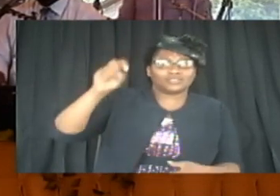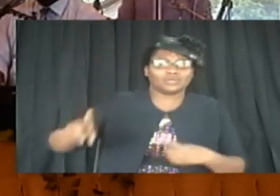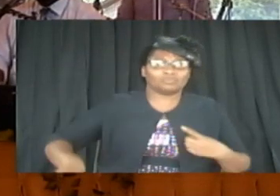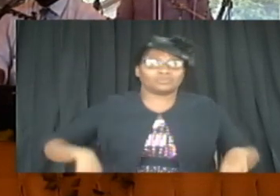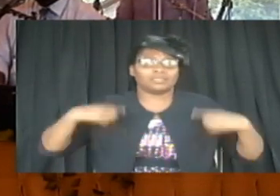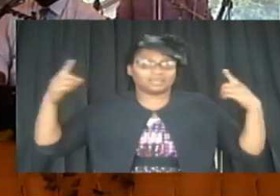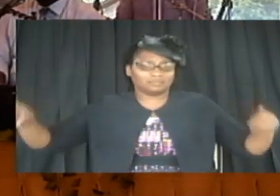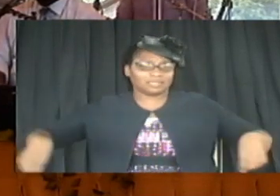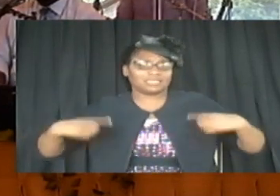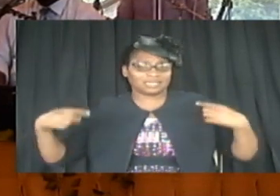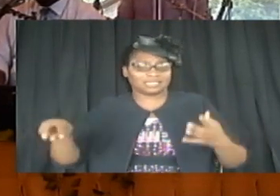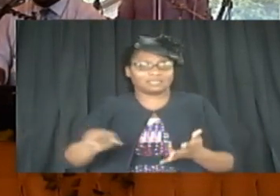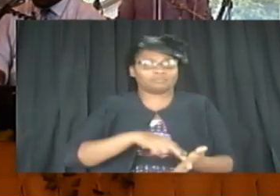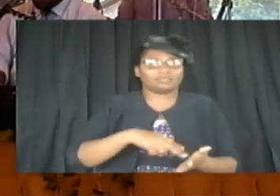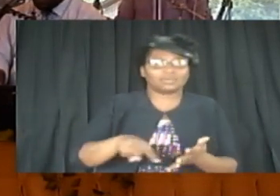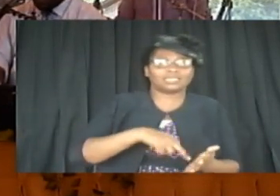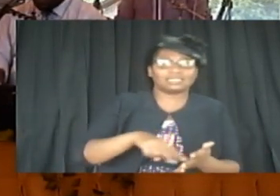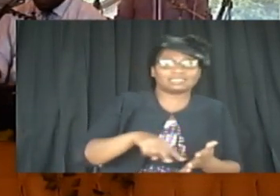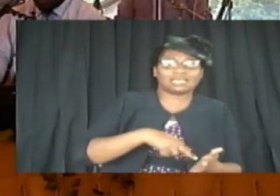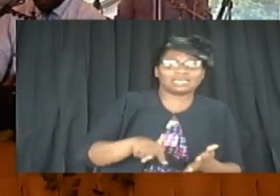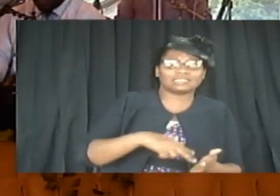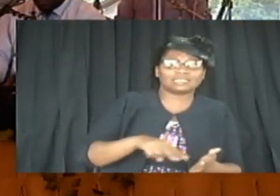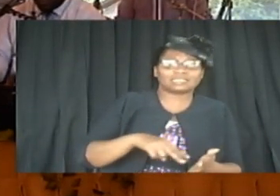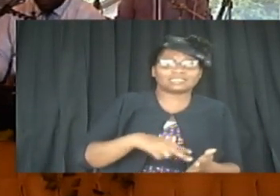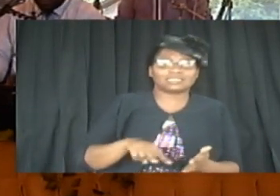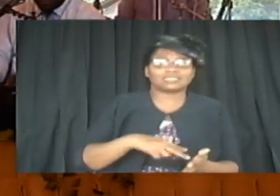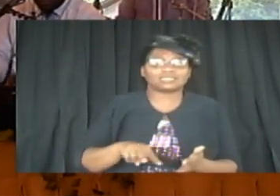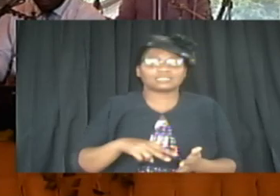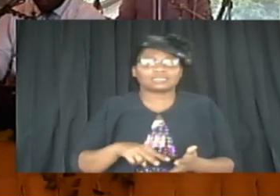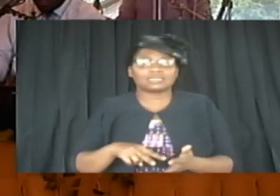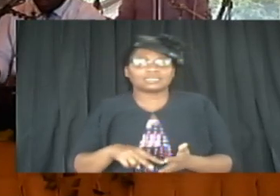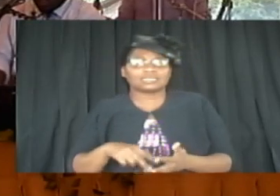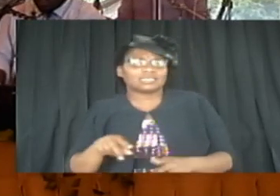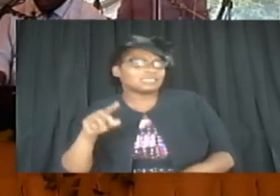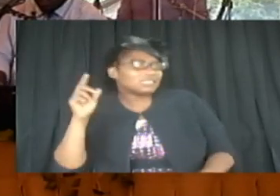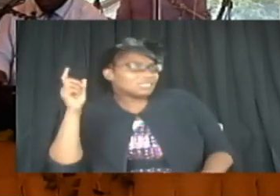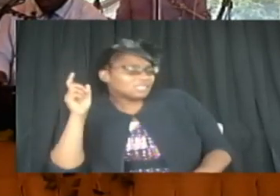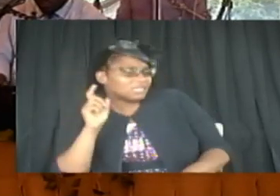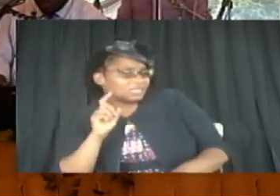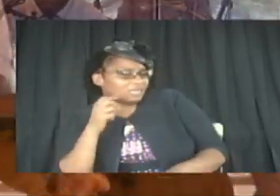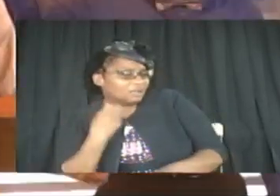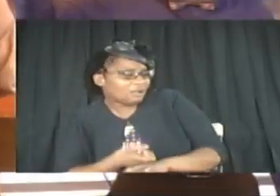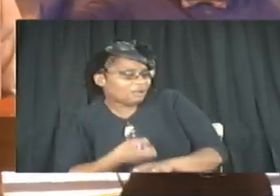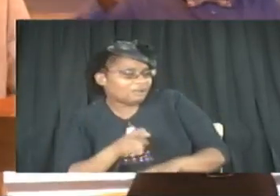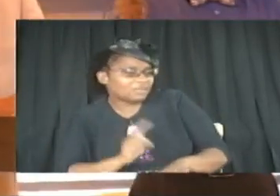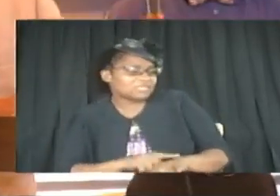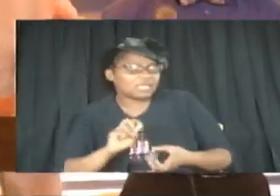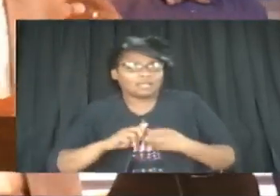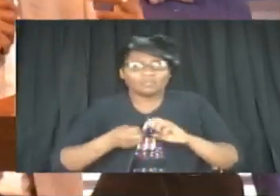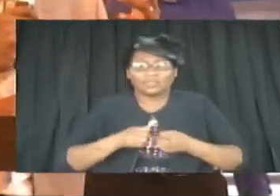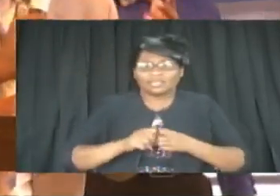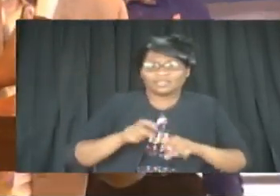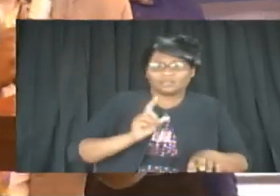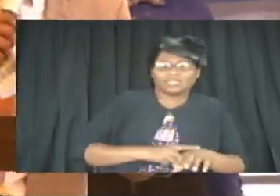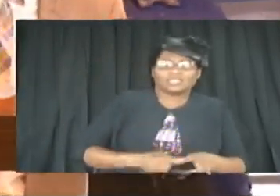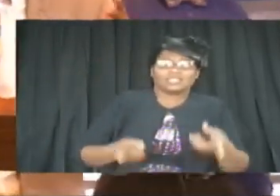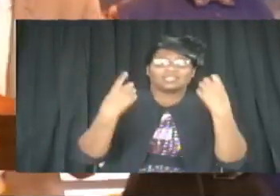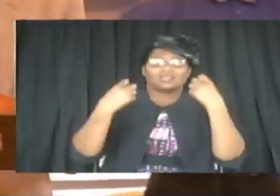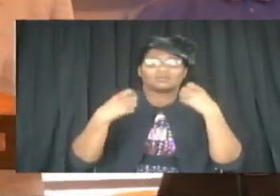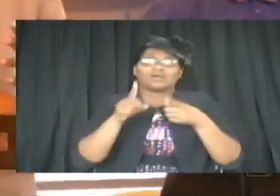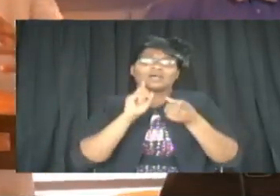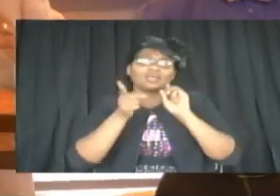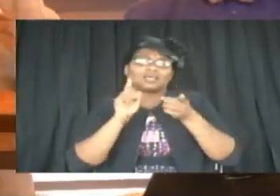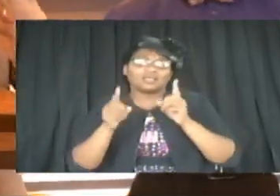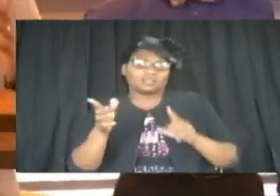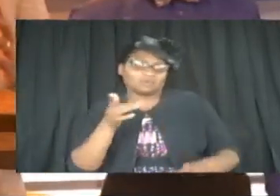and I love it. But sometimes when you're going through your hard times and your troubled times, it's when God does come and does talk to your little